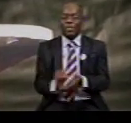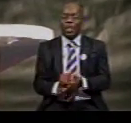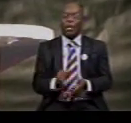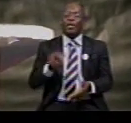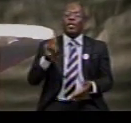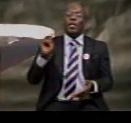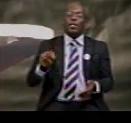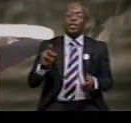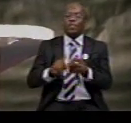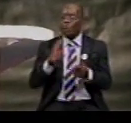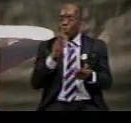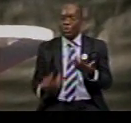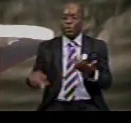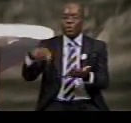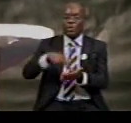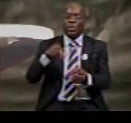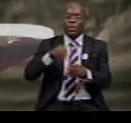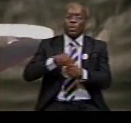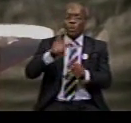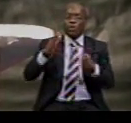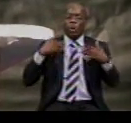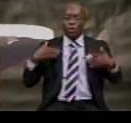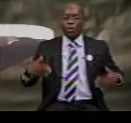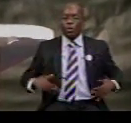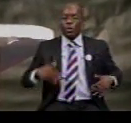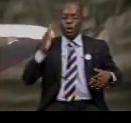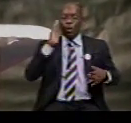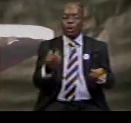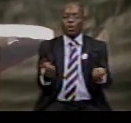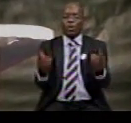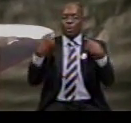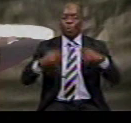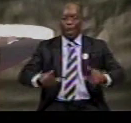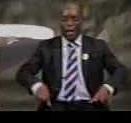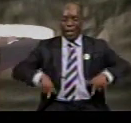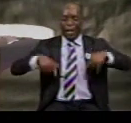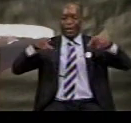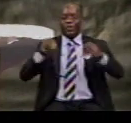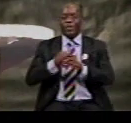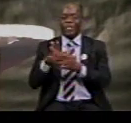body will come alive in Jesus' name.